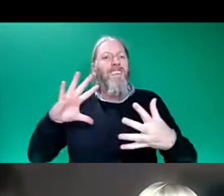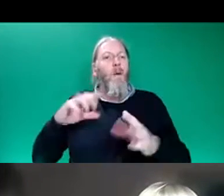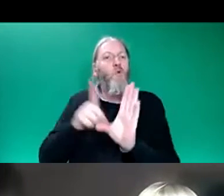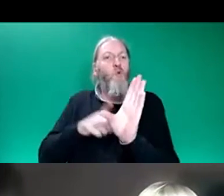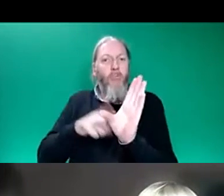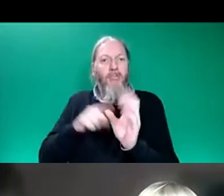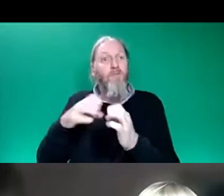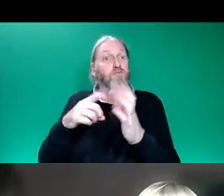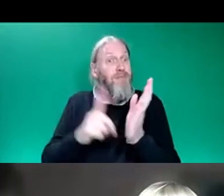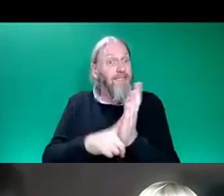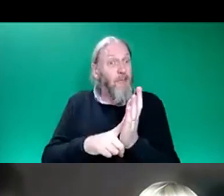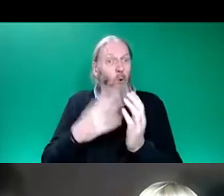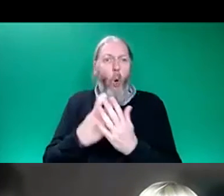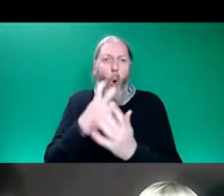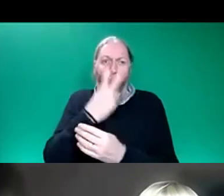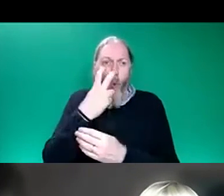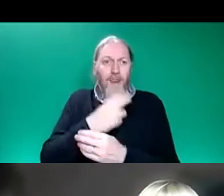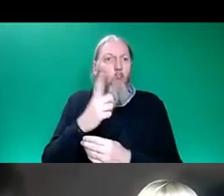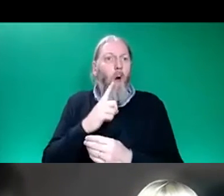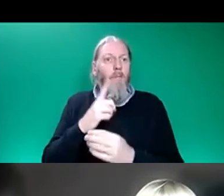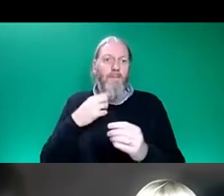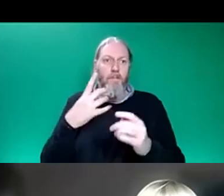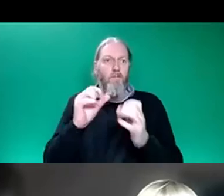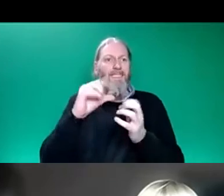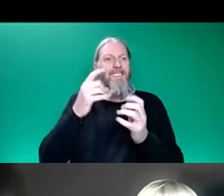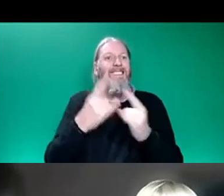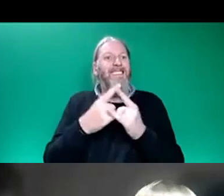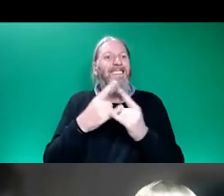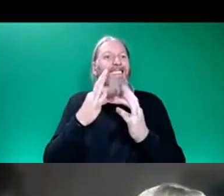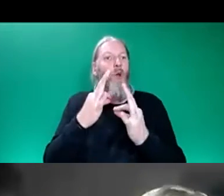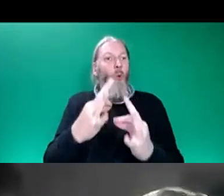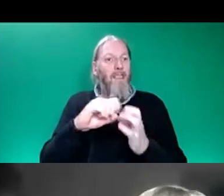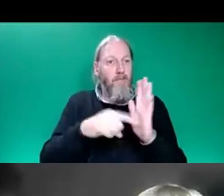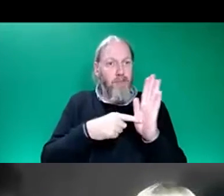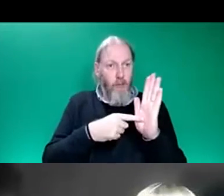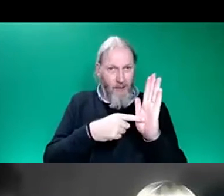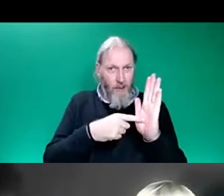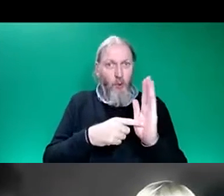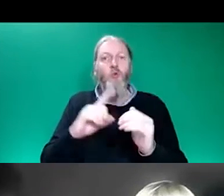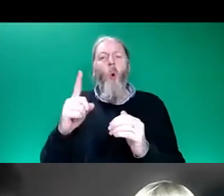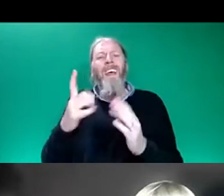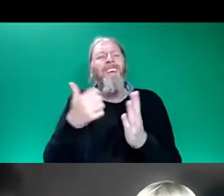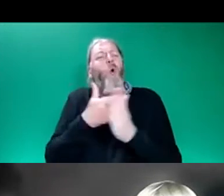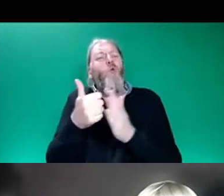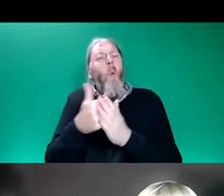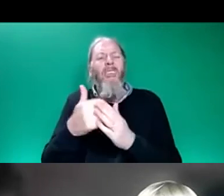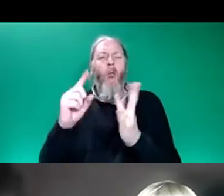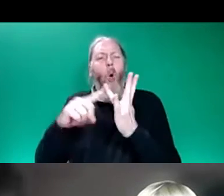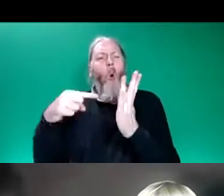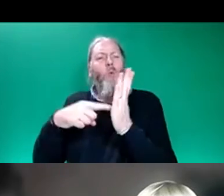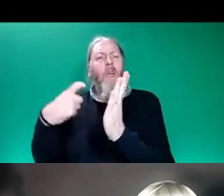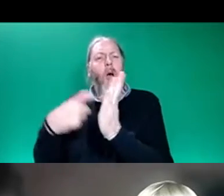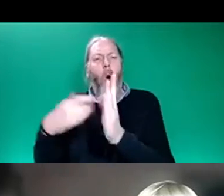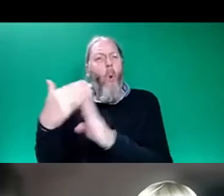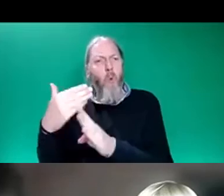project. So kind of it would not necessarily be the work in which OTR would necessarily do when thinking about the cross-section